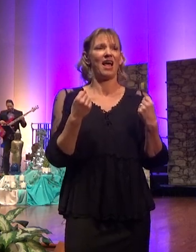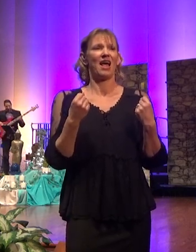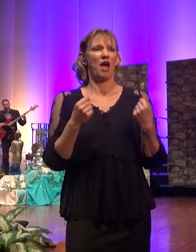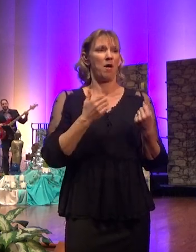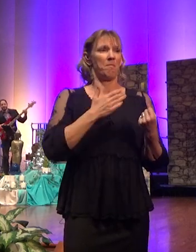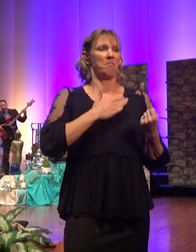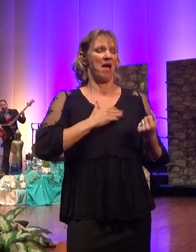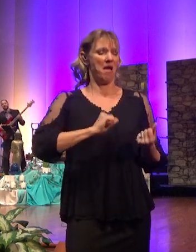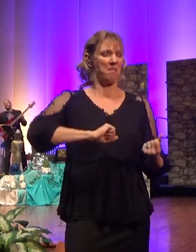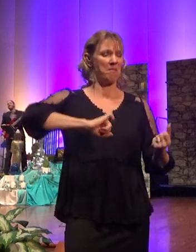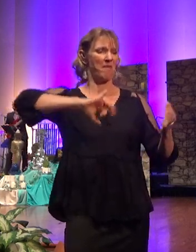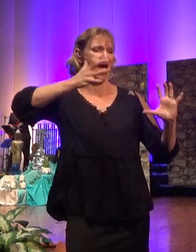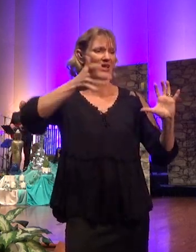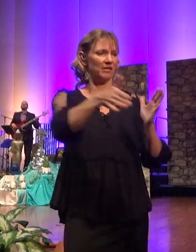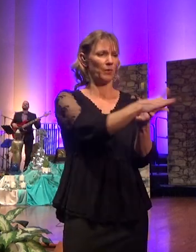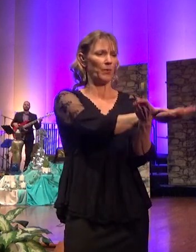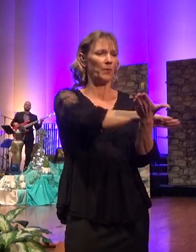mess.